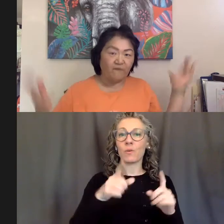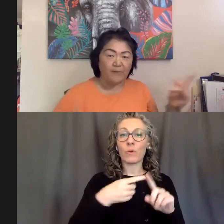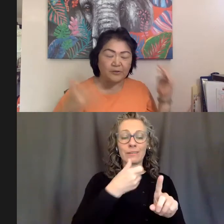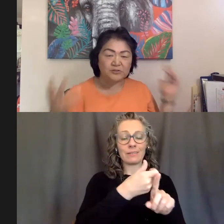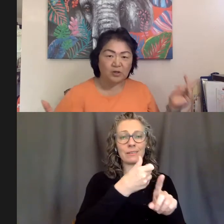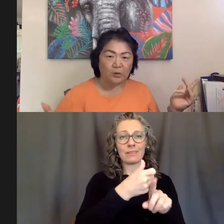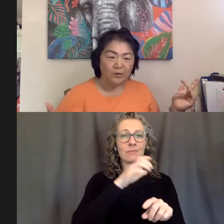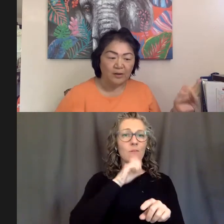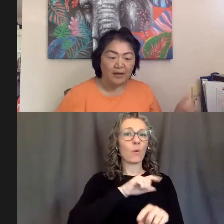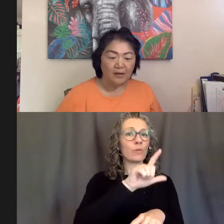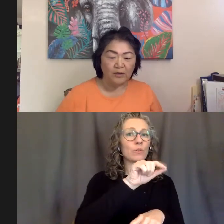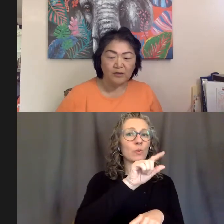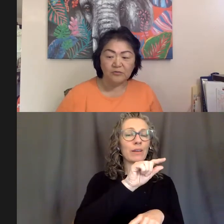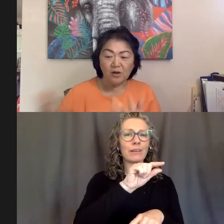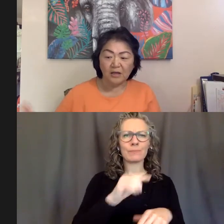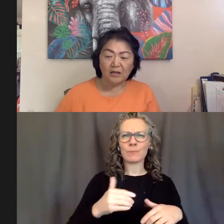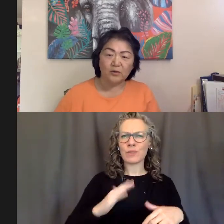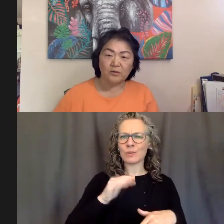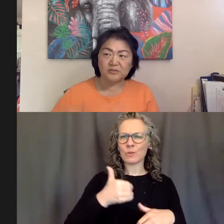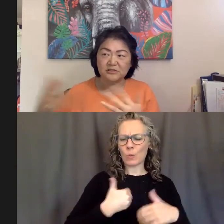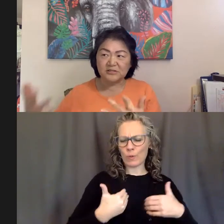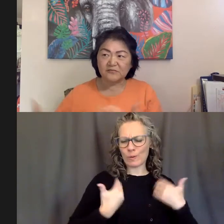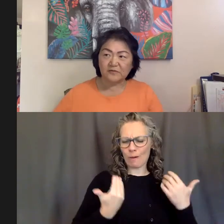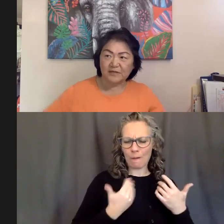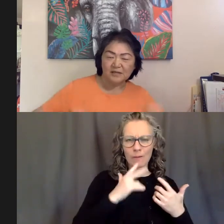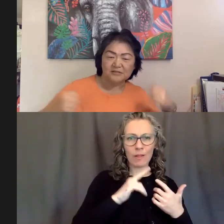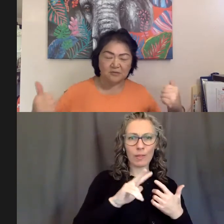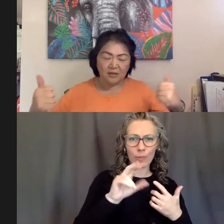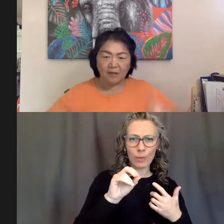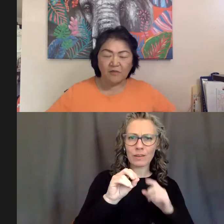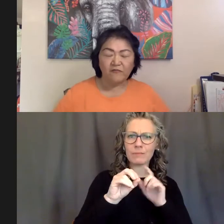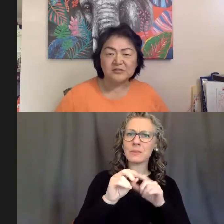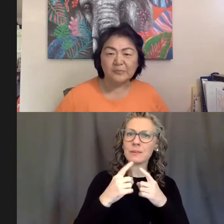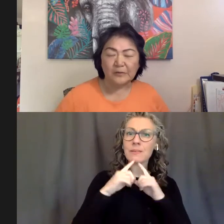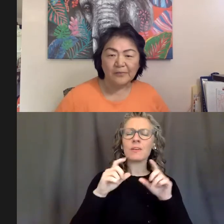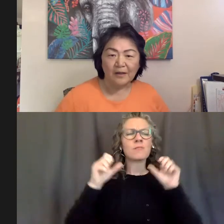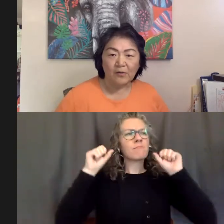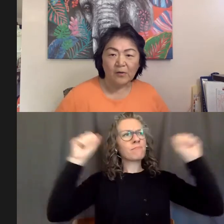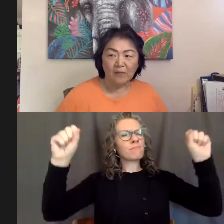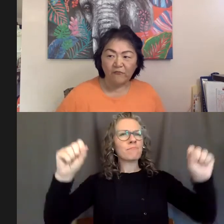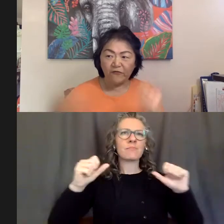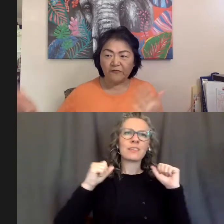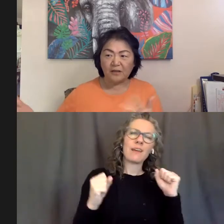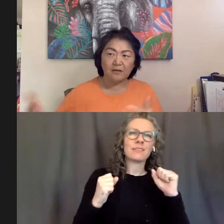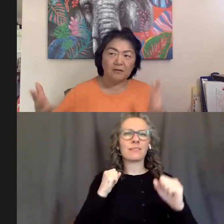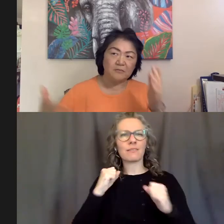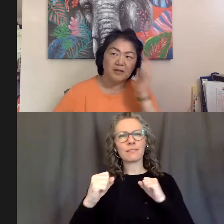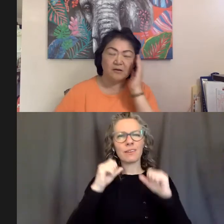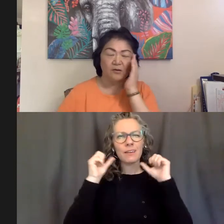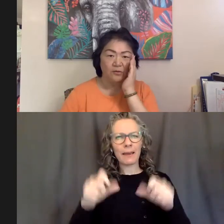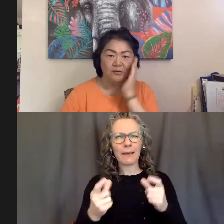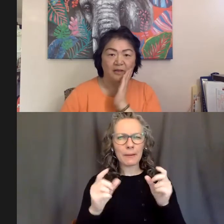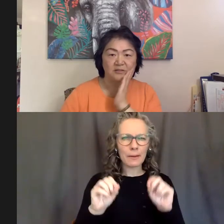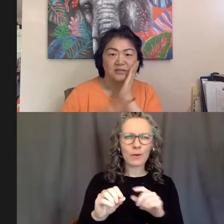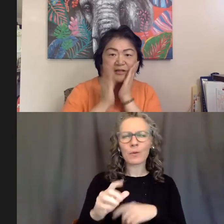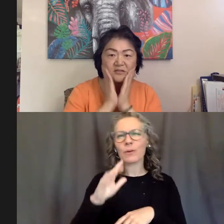young, vibrant soul. Right? When you're 30, when you're successful, yes, I'm invincible. Or I'm 50, oh, I'm getting